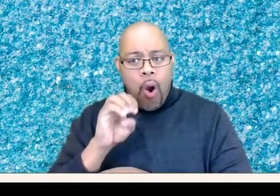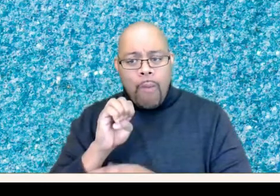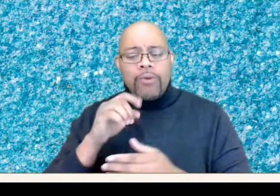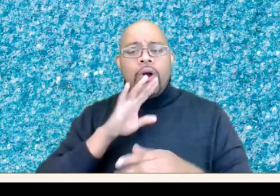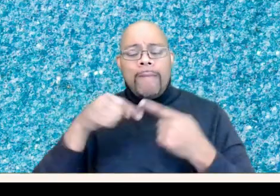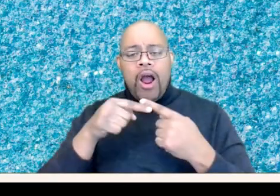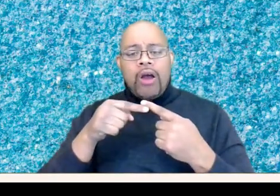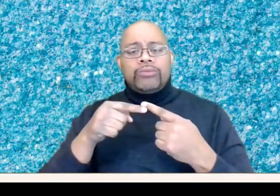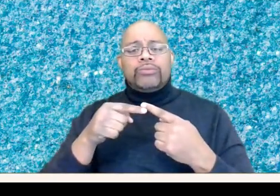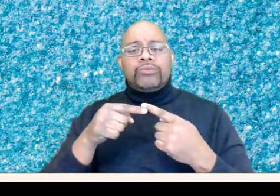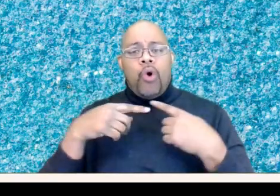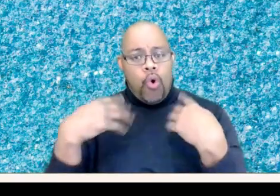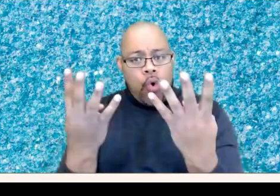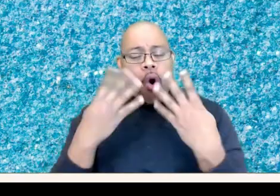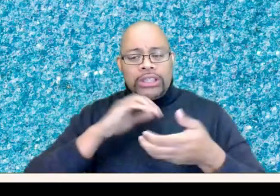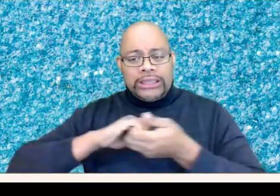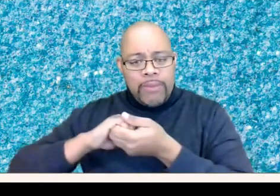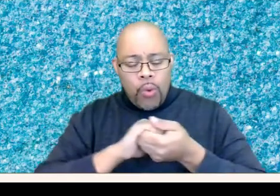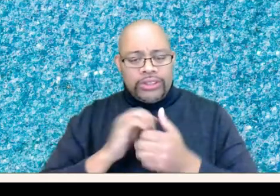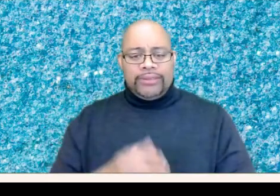about coral algal symbiosis.